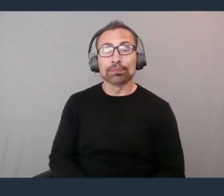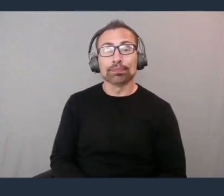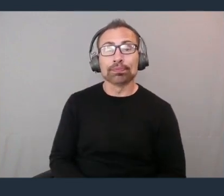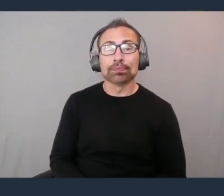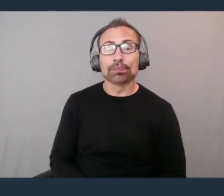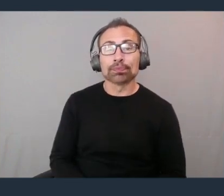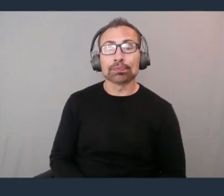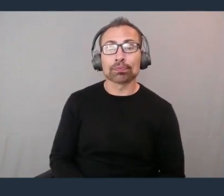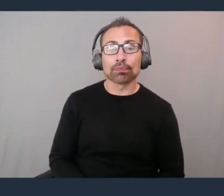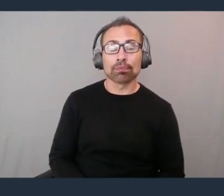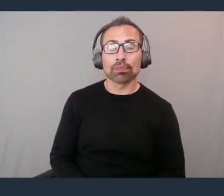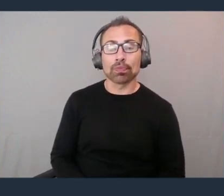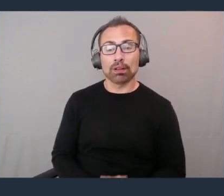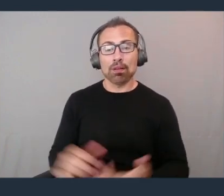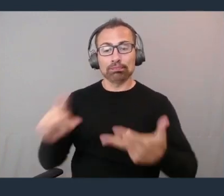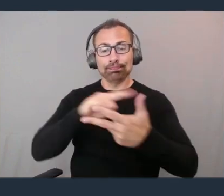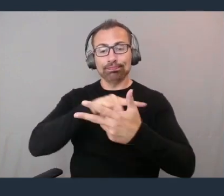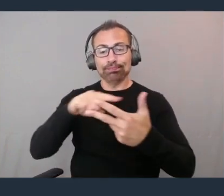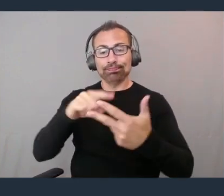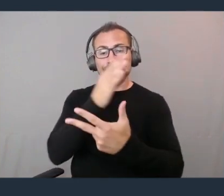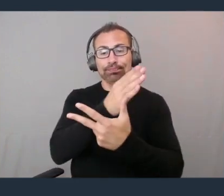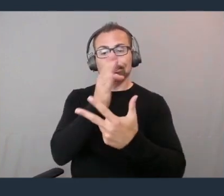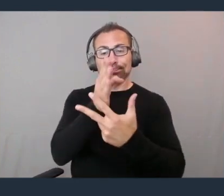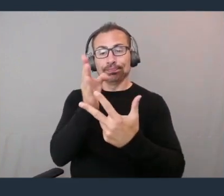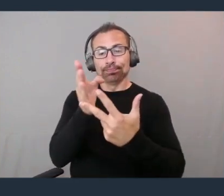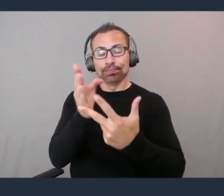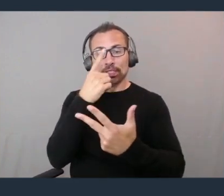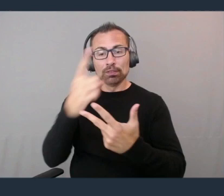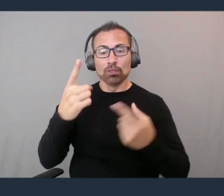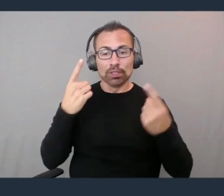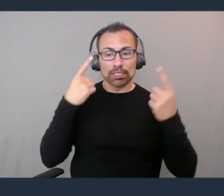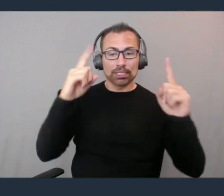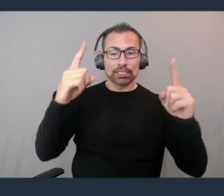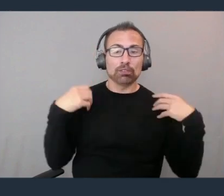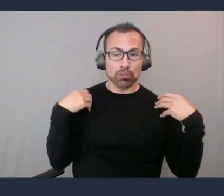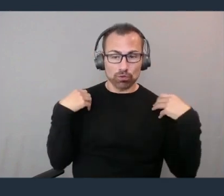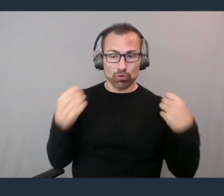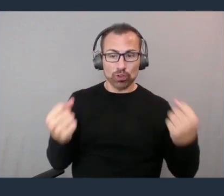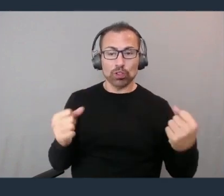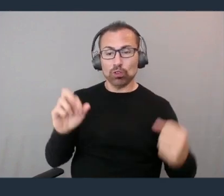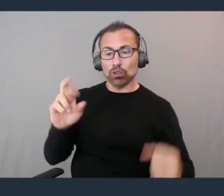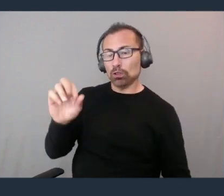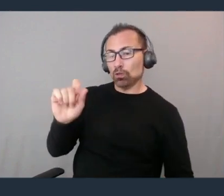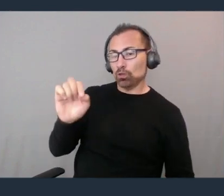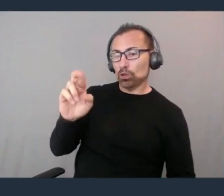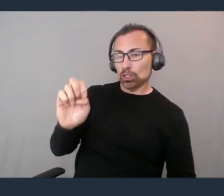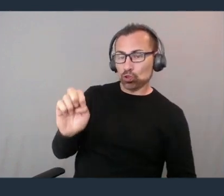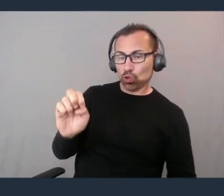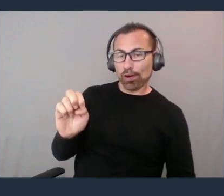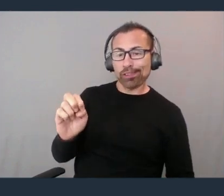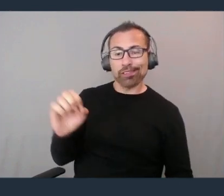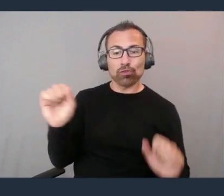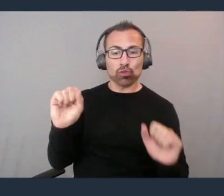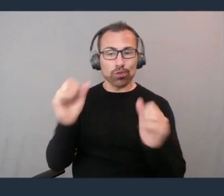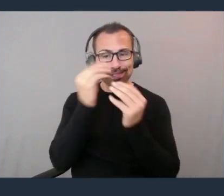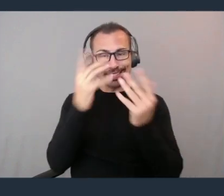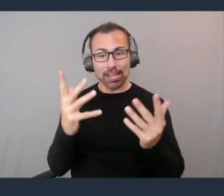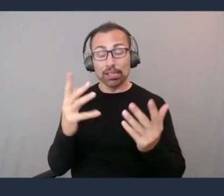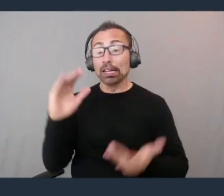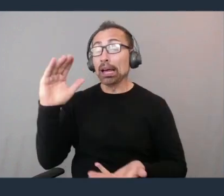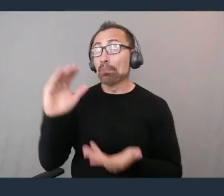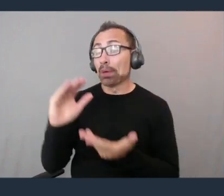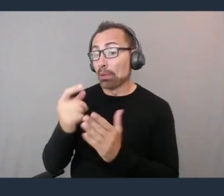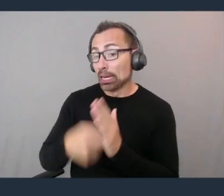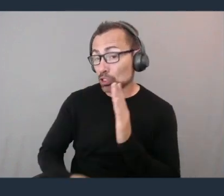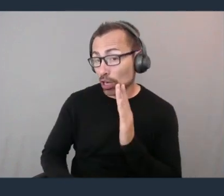3 steps to conducting a successful restore of cold data cost effectively. The first